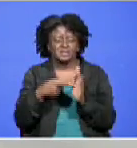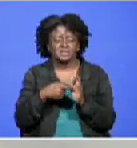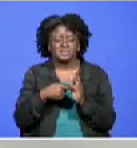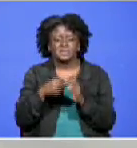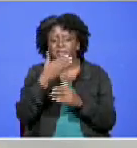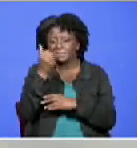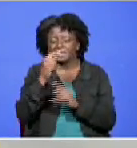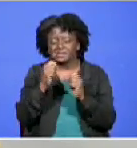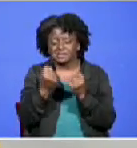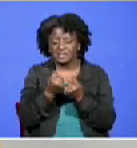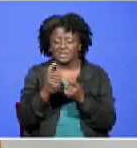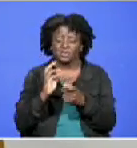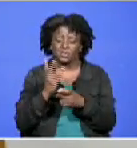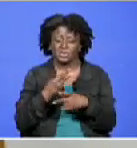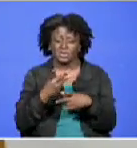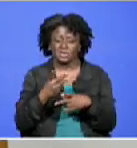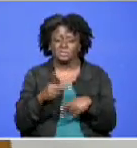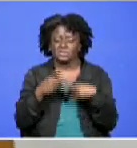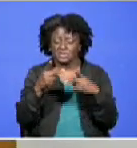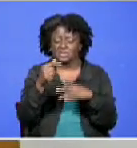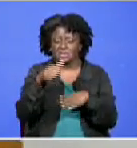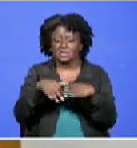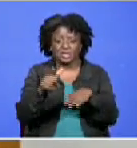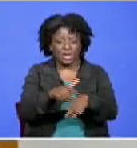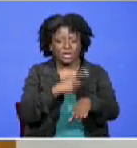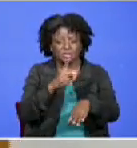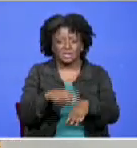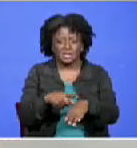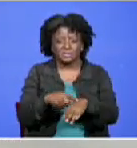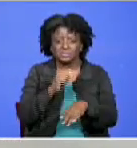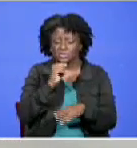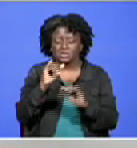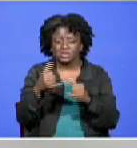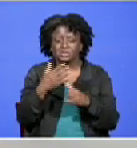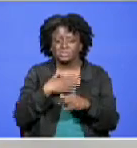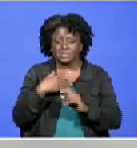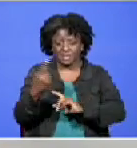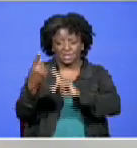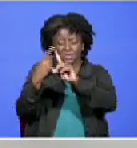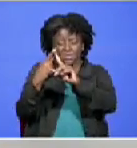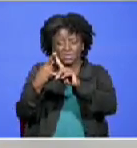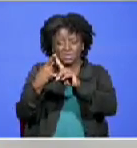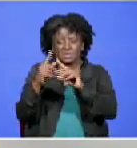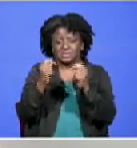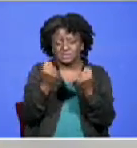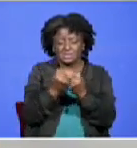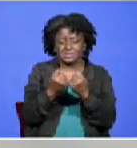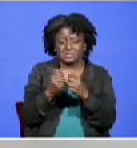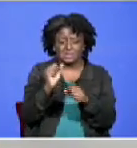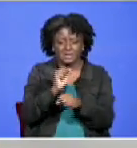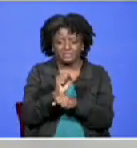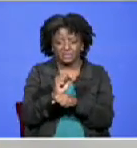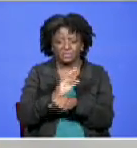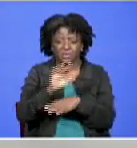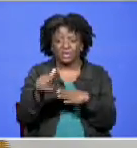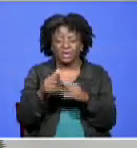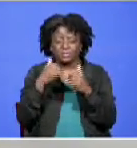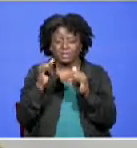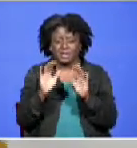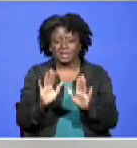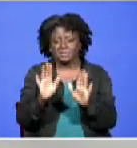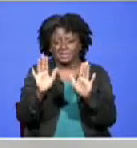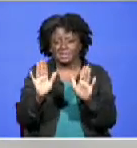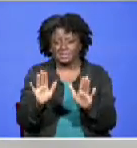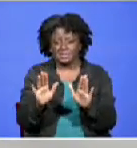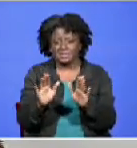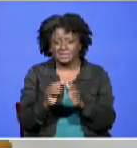forward in a long, long time. So, you know, it wasn't just my goal, it was the team's effort. You know, we all played amazing. Logan, a young player, I think it was